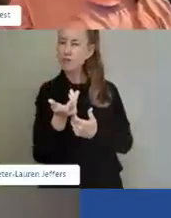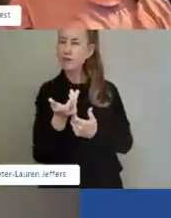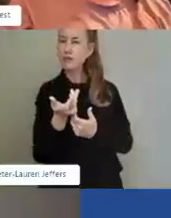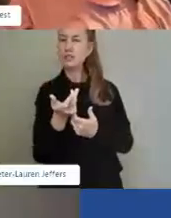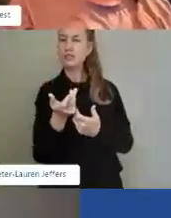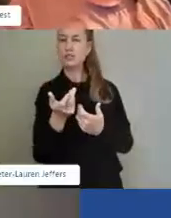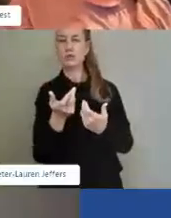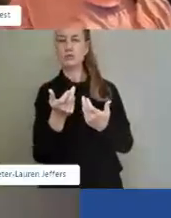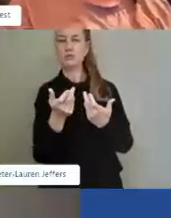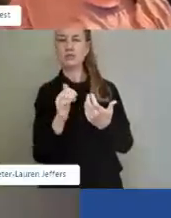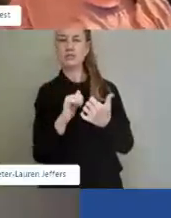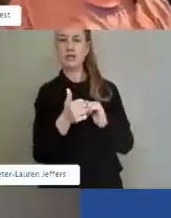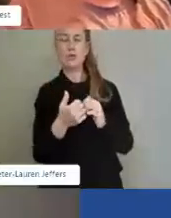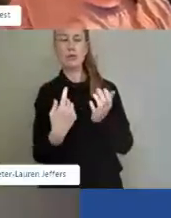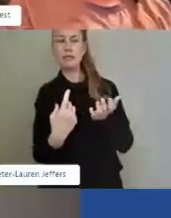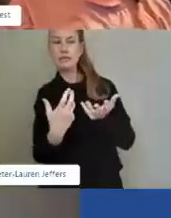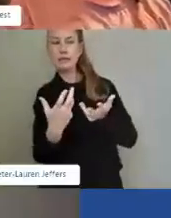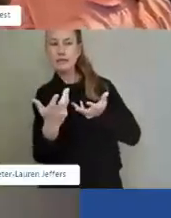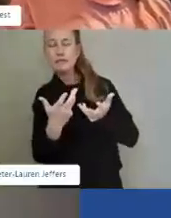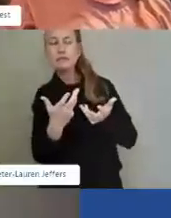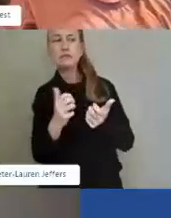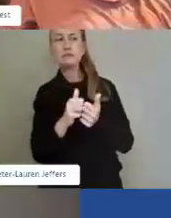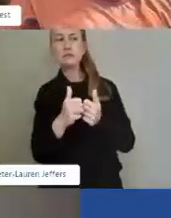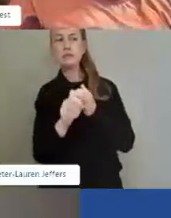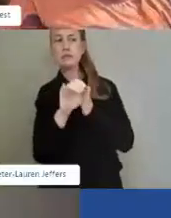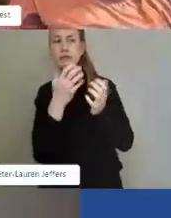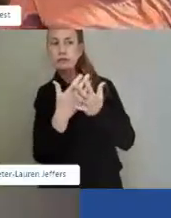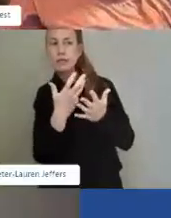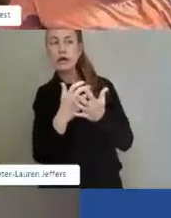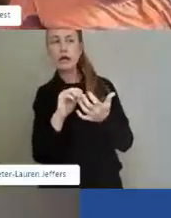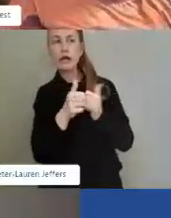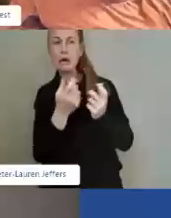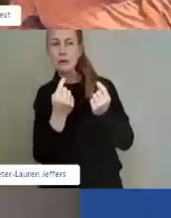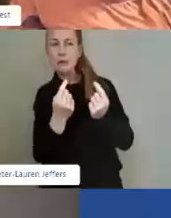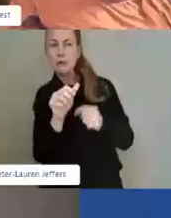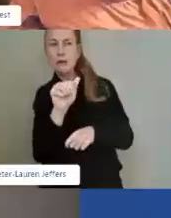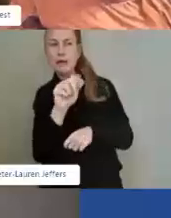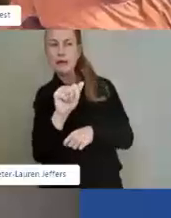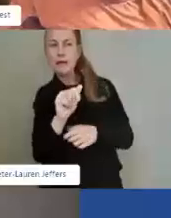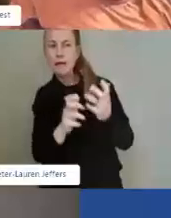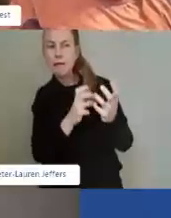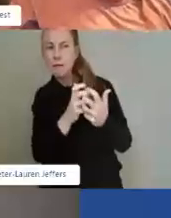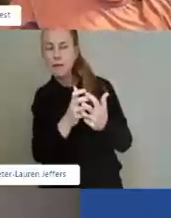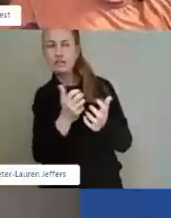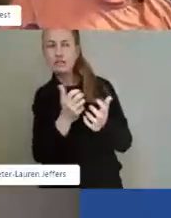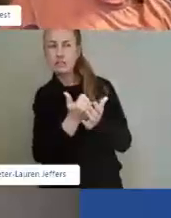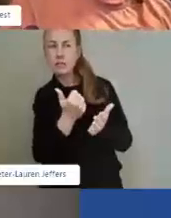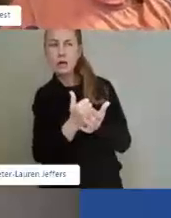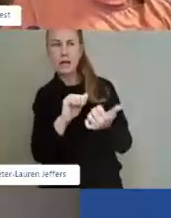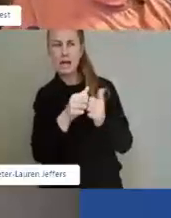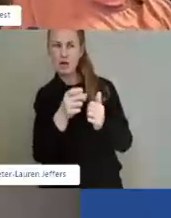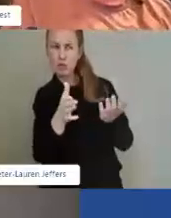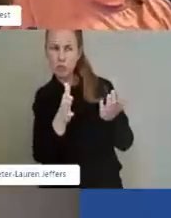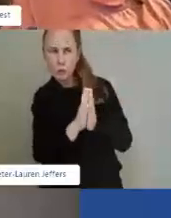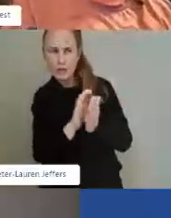to talk to our county jails to find out, how do they do ADA accommodations? How does someone request them? What